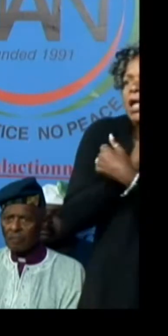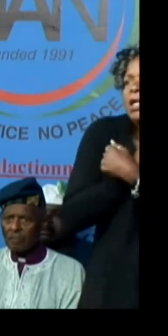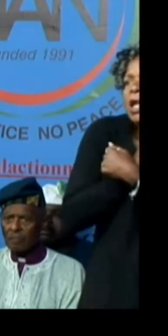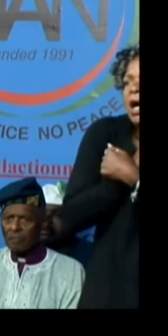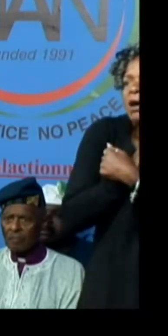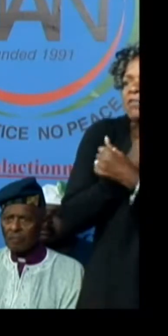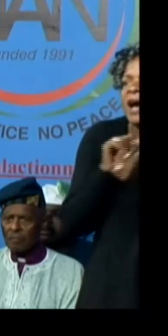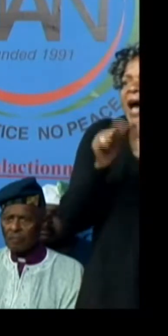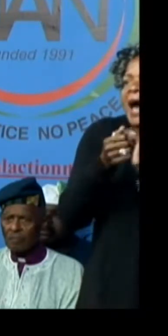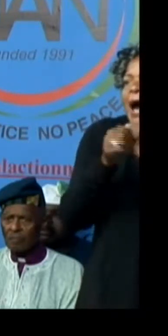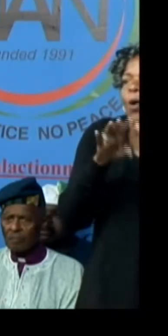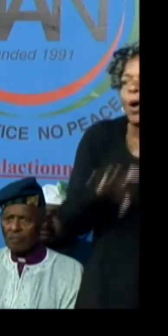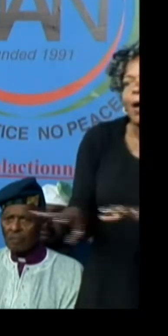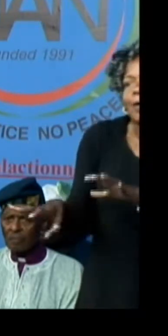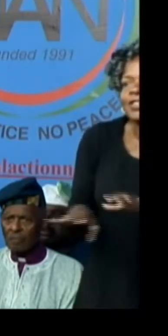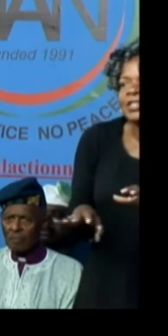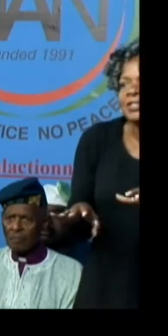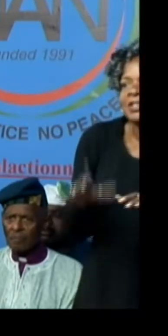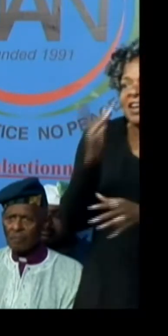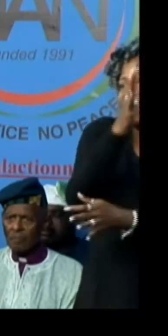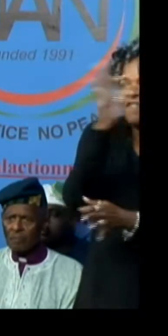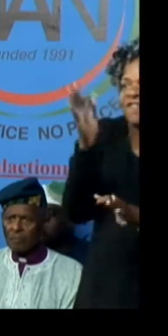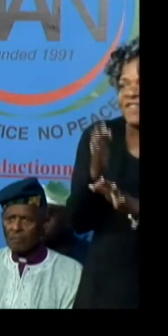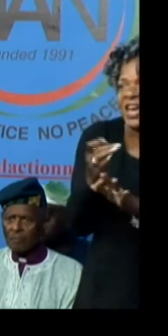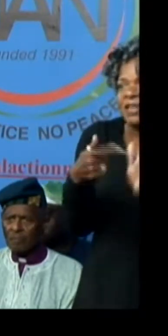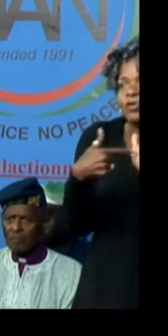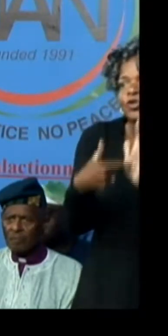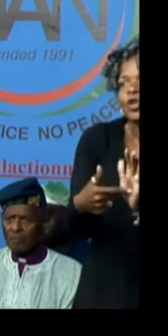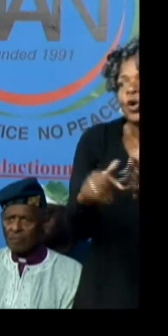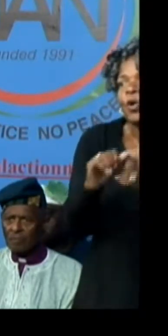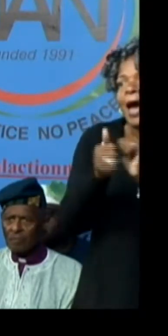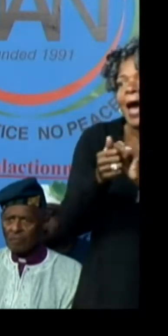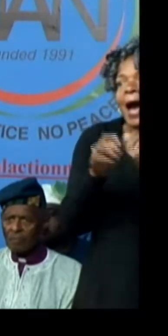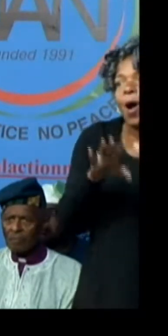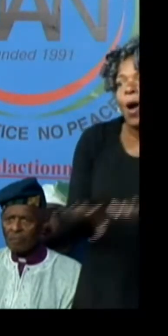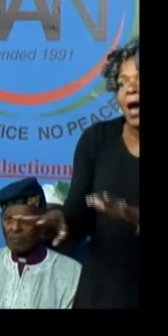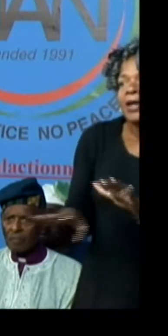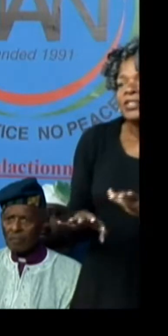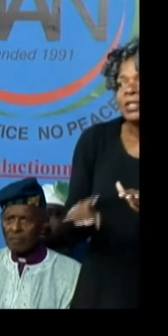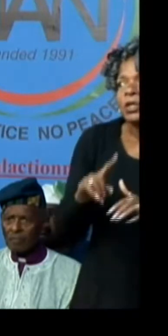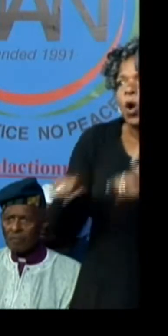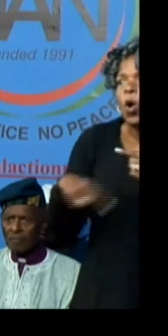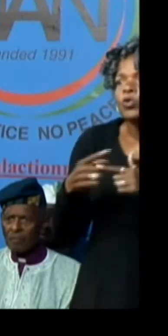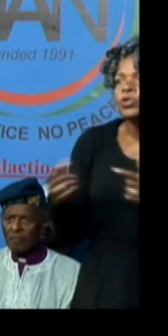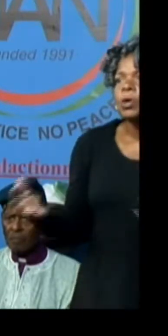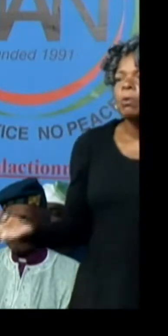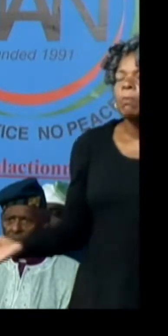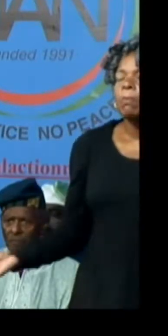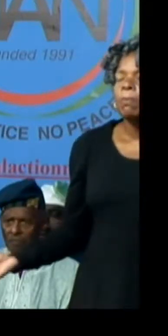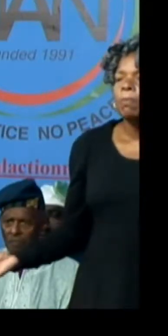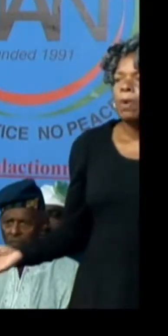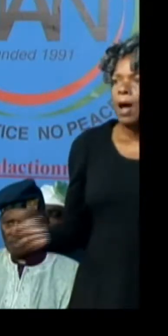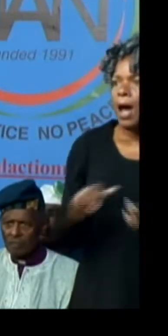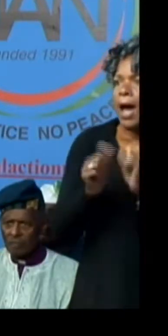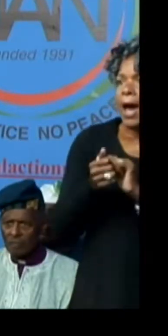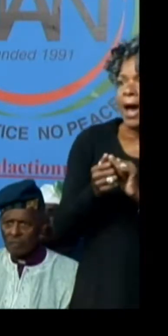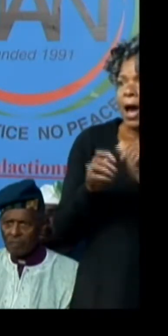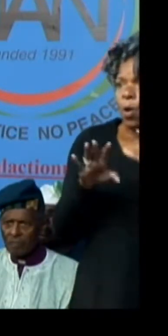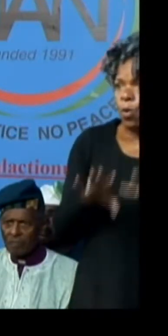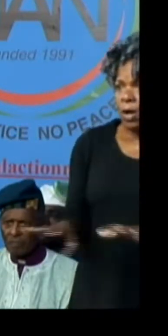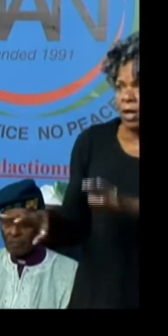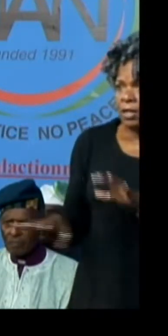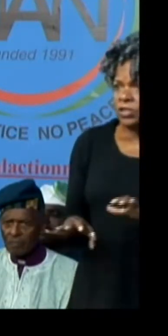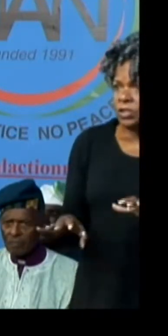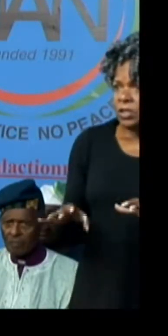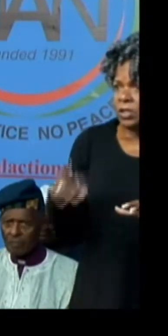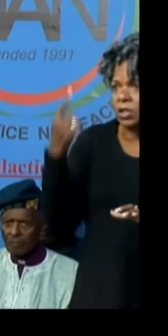faith in action, and also meditation in action to help those people who